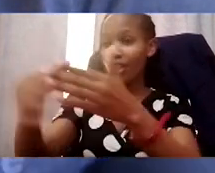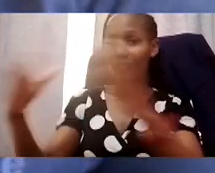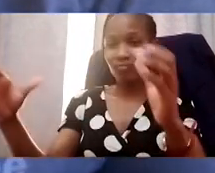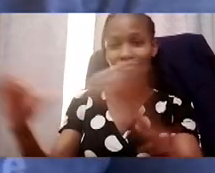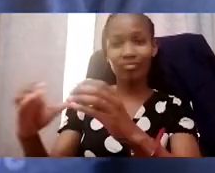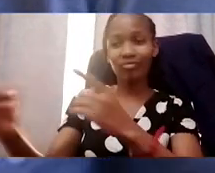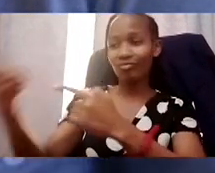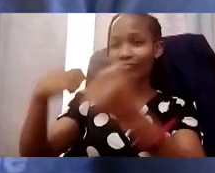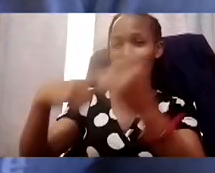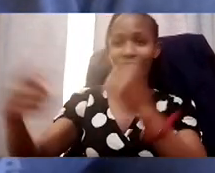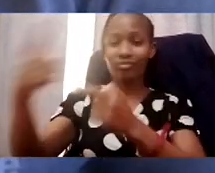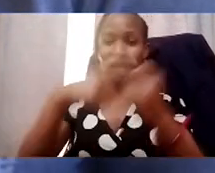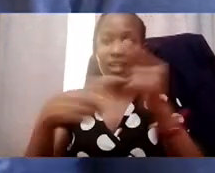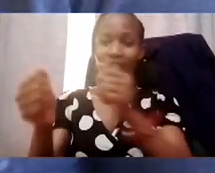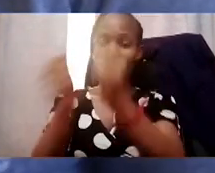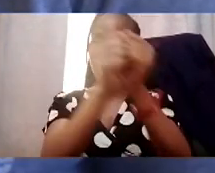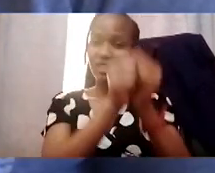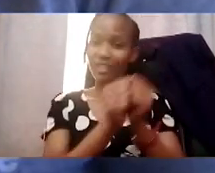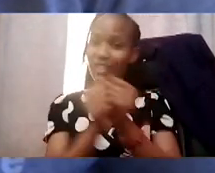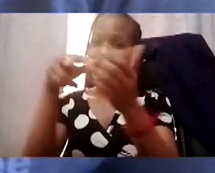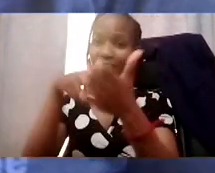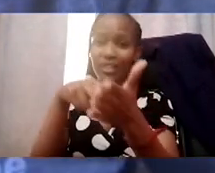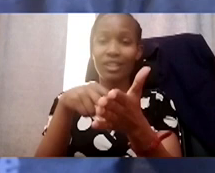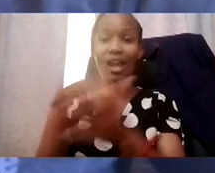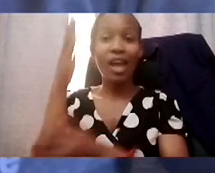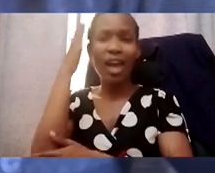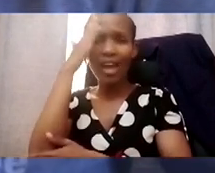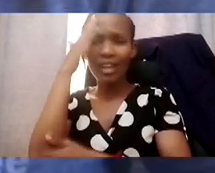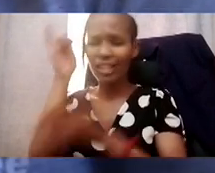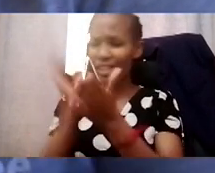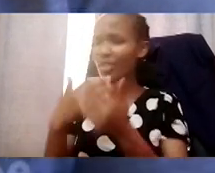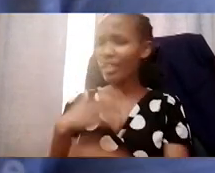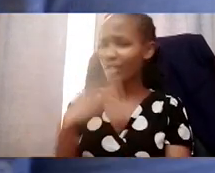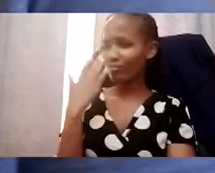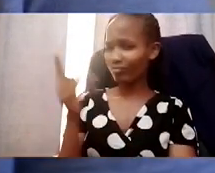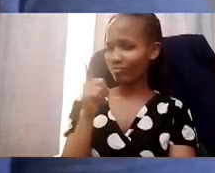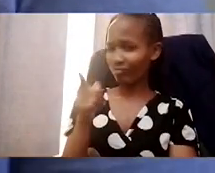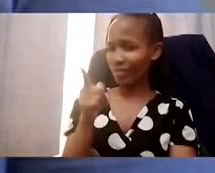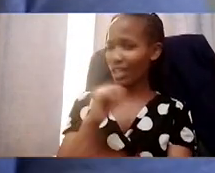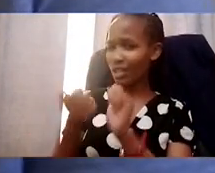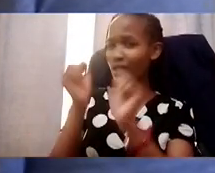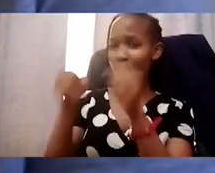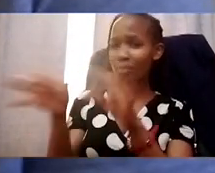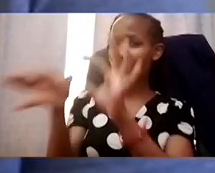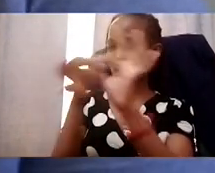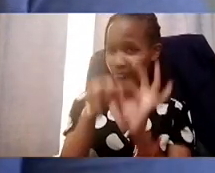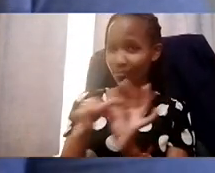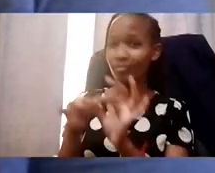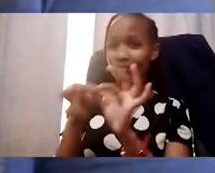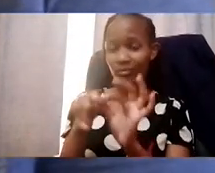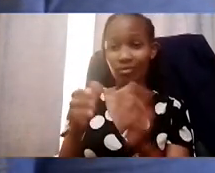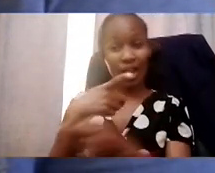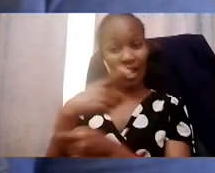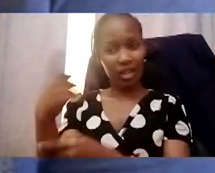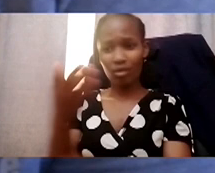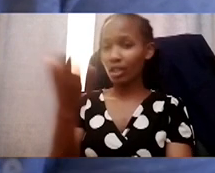comes together. So I realized there is something that sports can unite. Of course, I went outside the country,